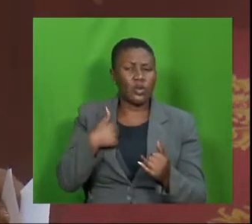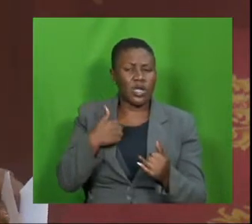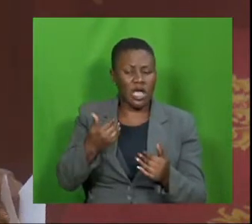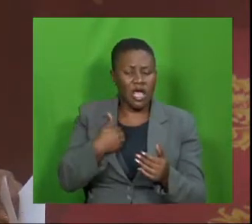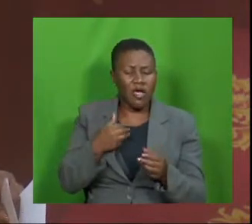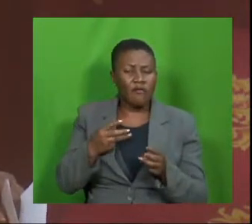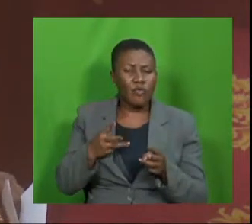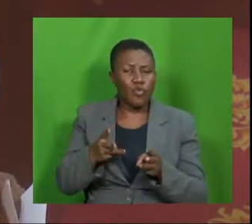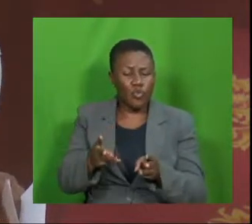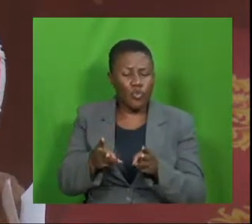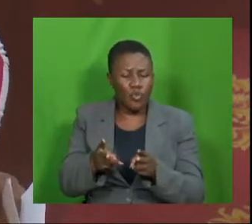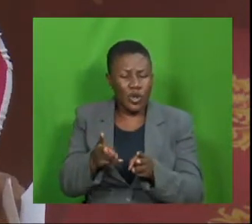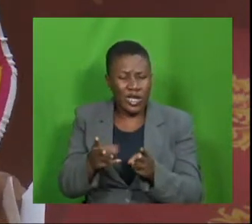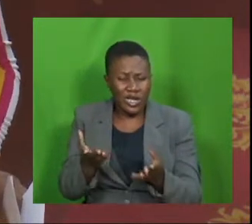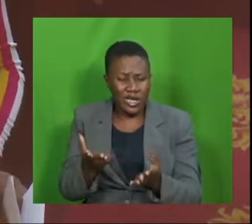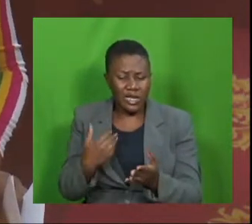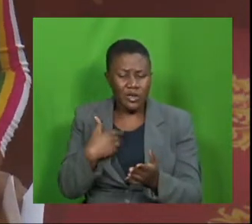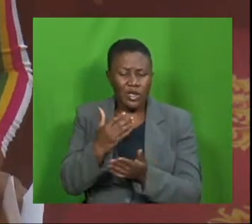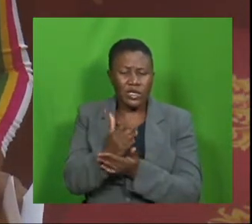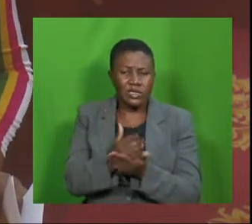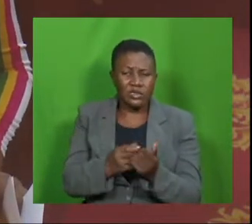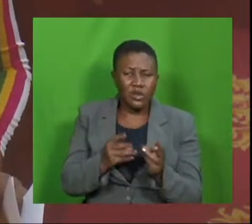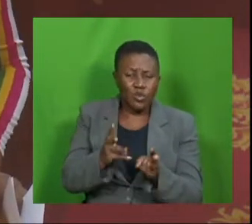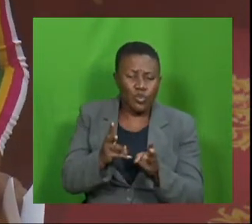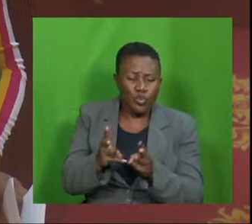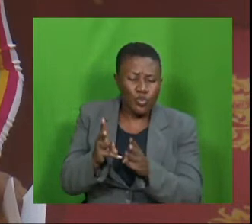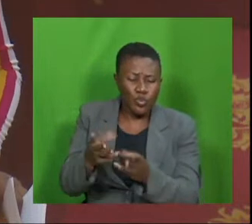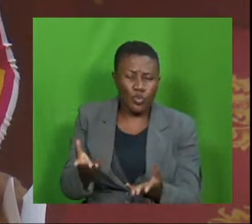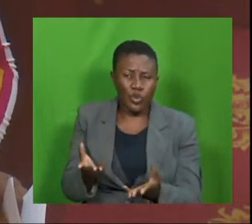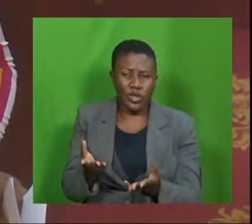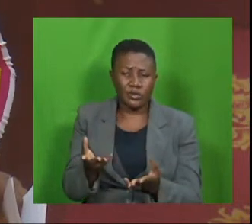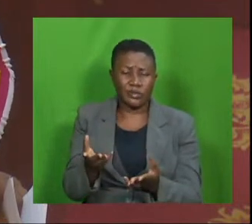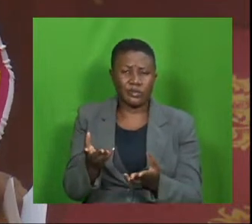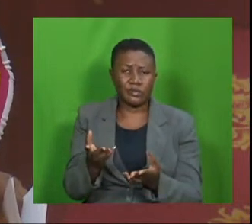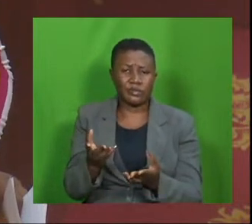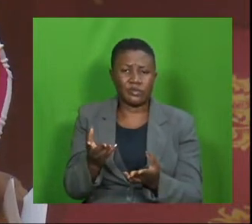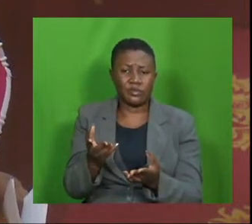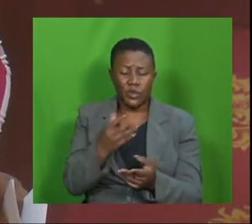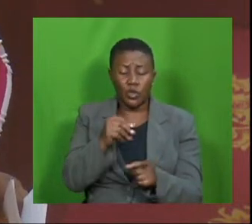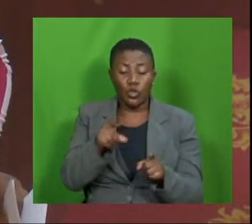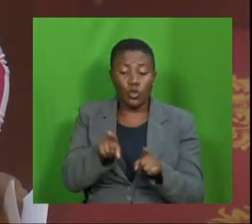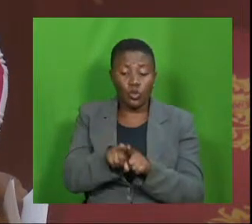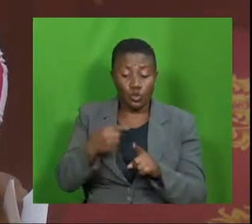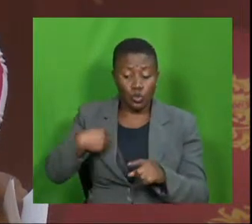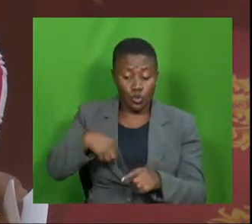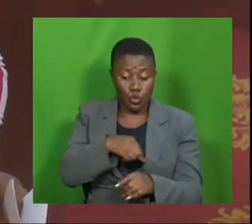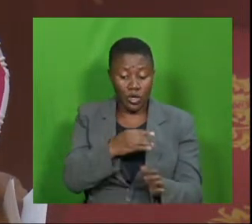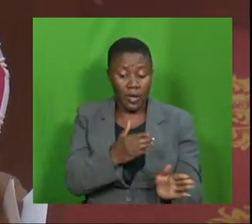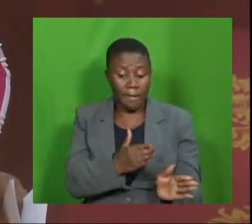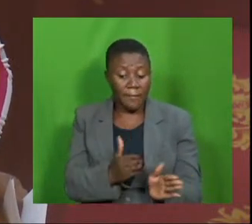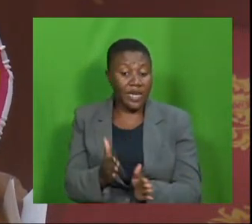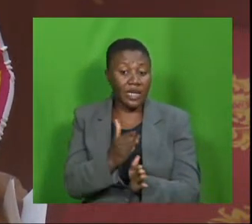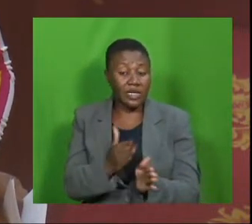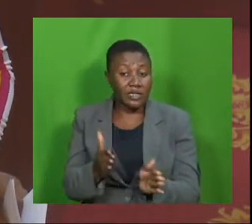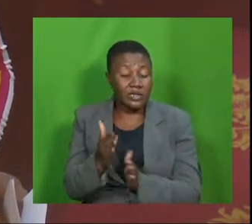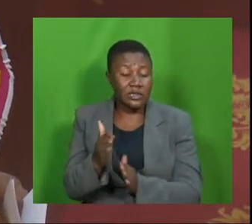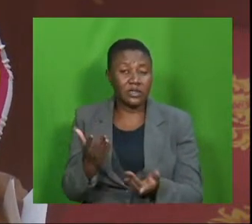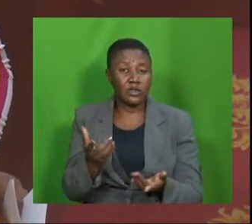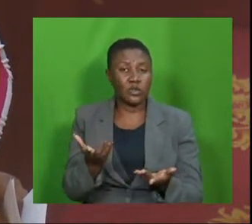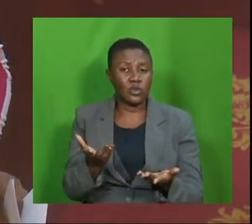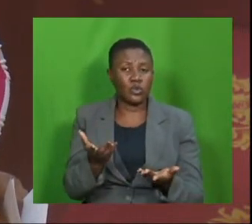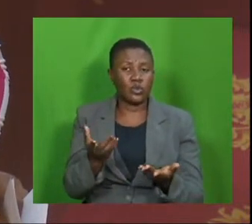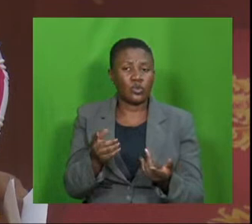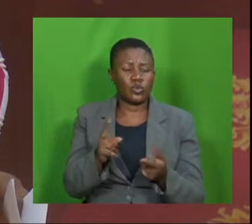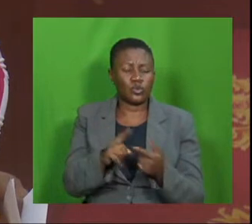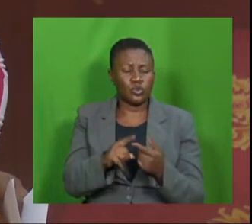said. Some measures are being taken. And we're also planning to automate the